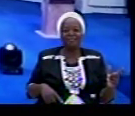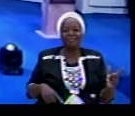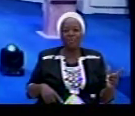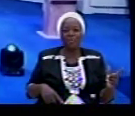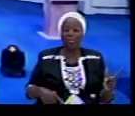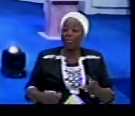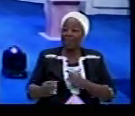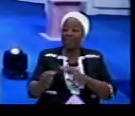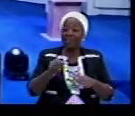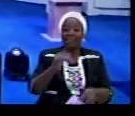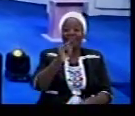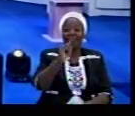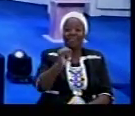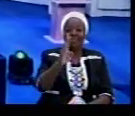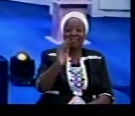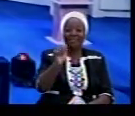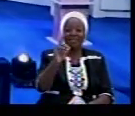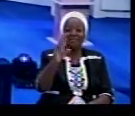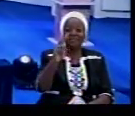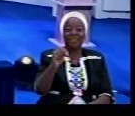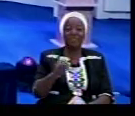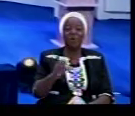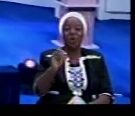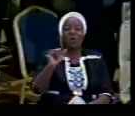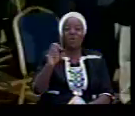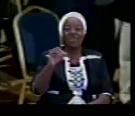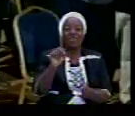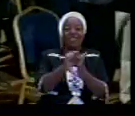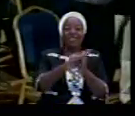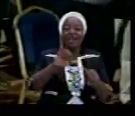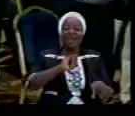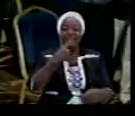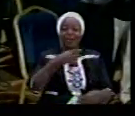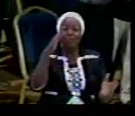Ibadan, your state, I said, praise the Lord.